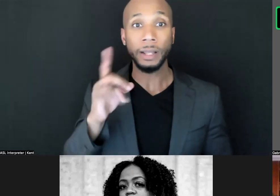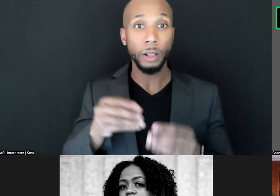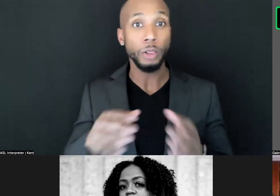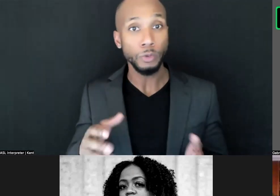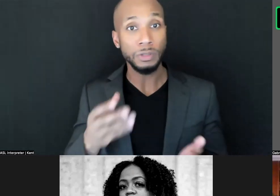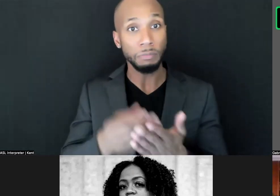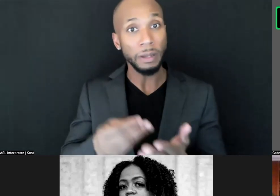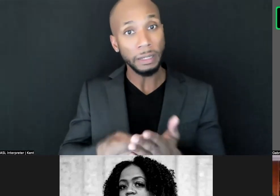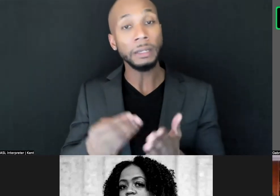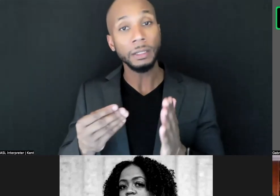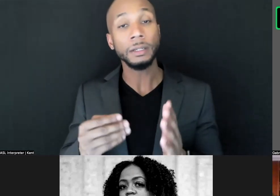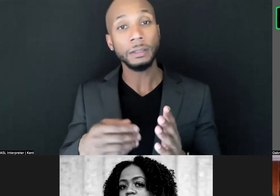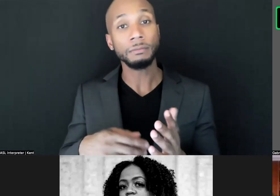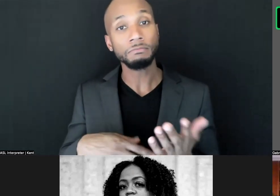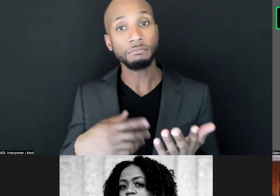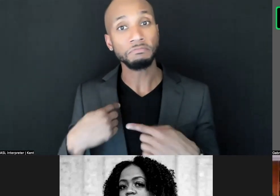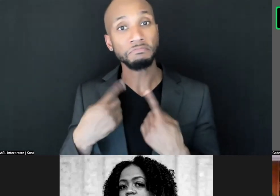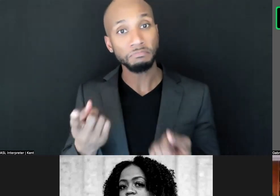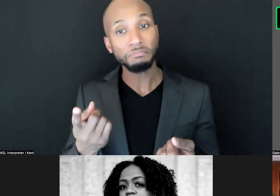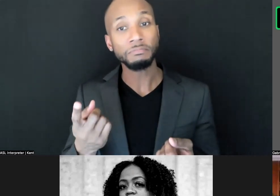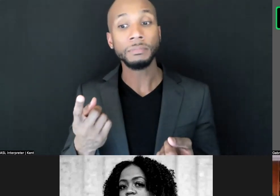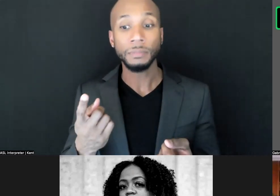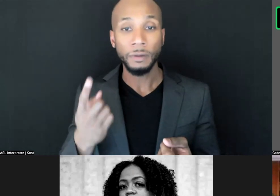there for on